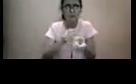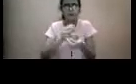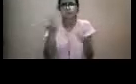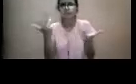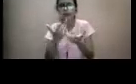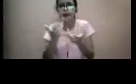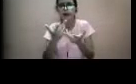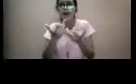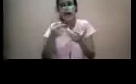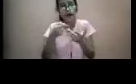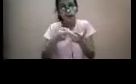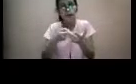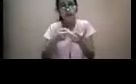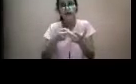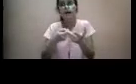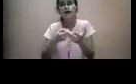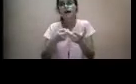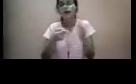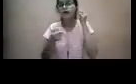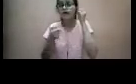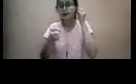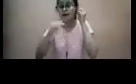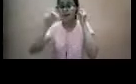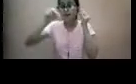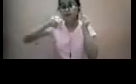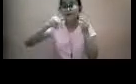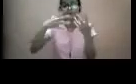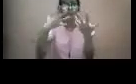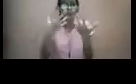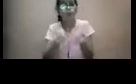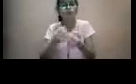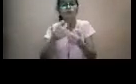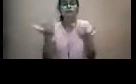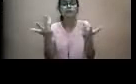about the needs of the cared for.